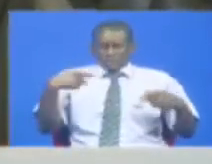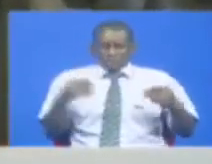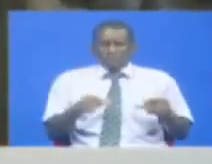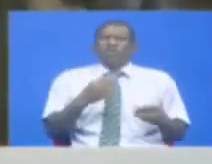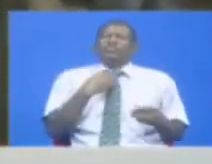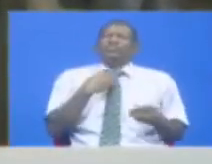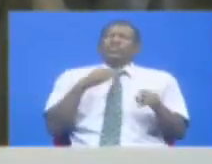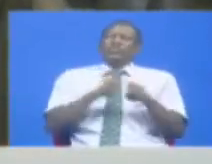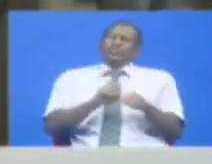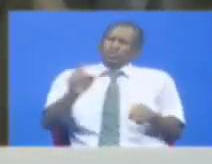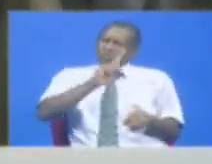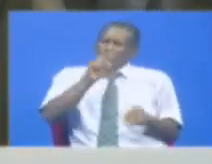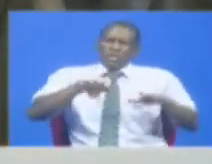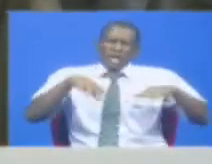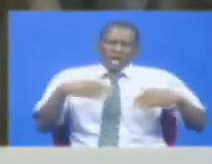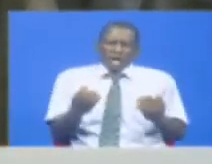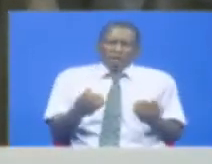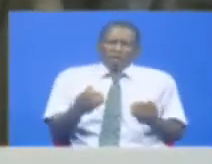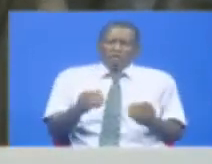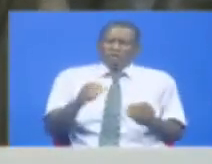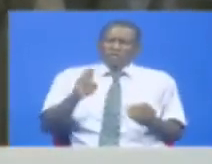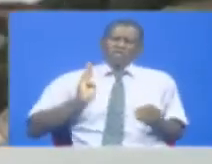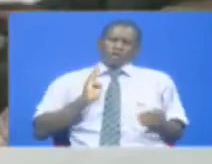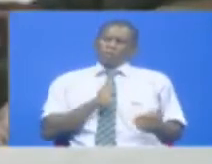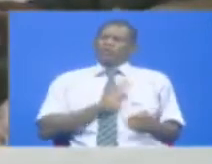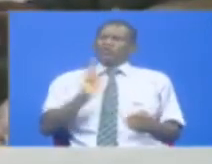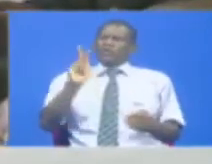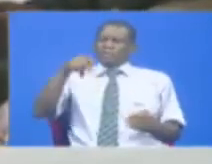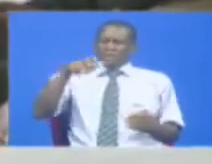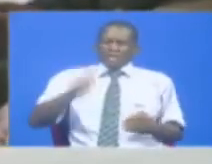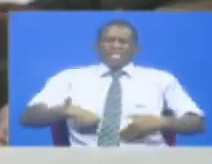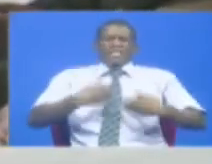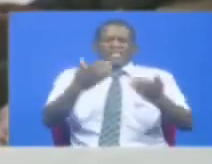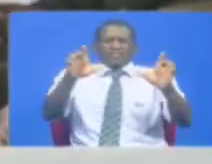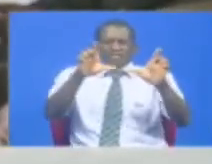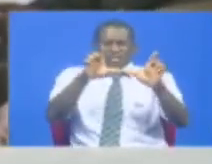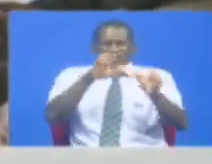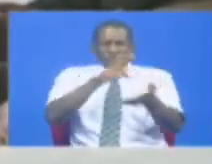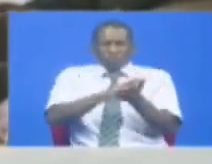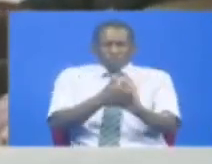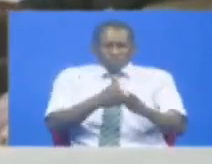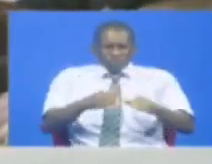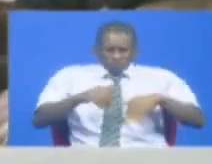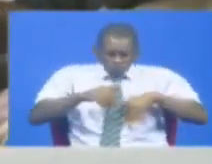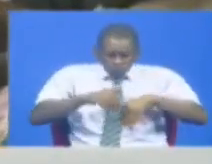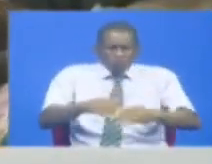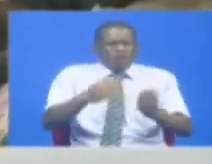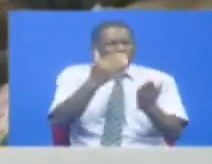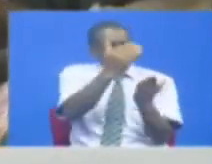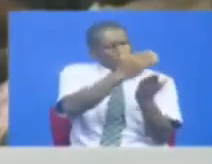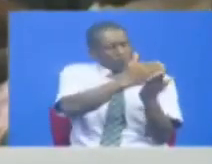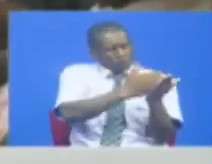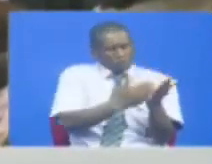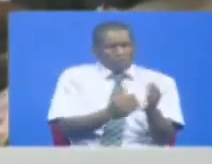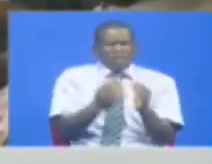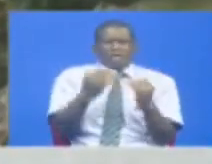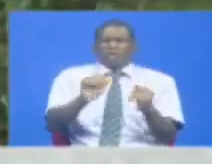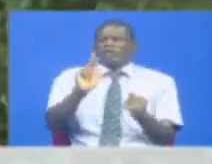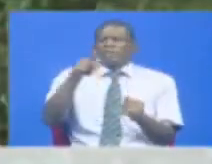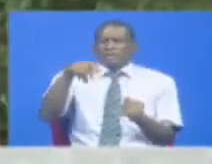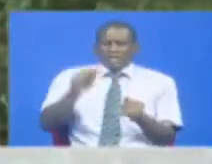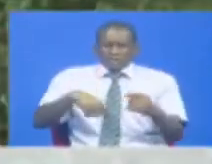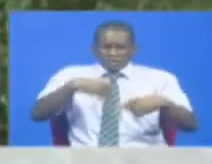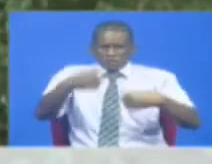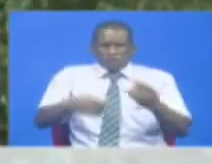questions how the board at the Kenya Ports Authority issued the license without following proper procedures. Now, KPA is in the process